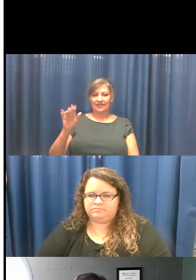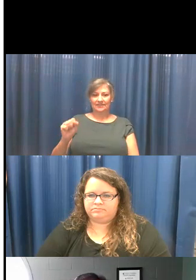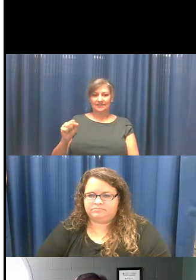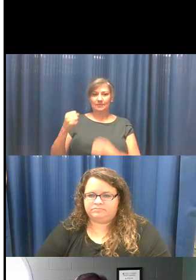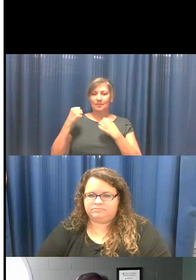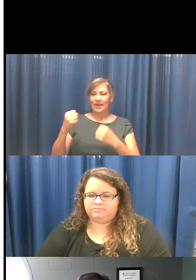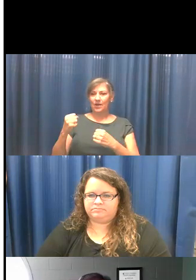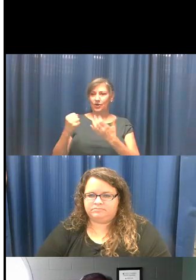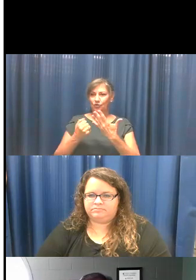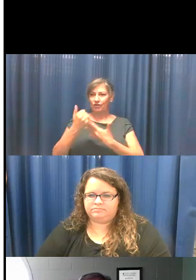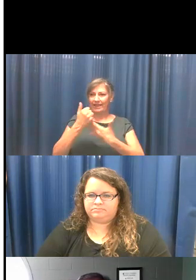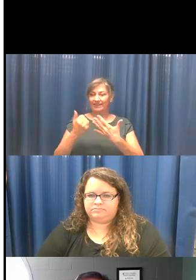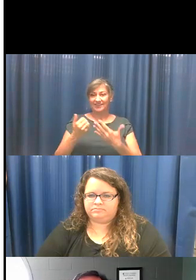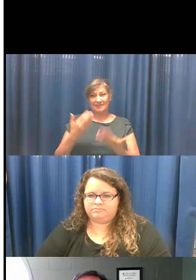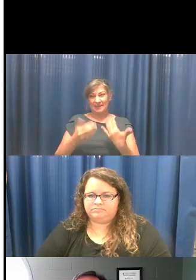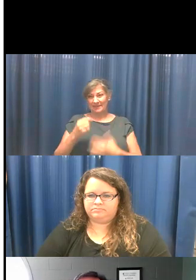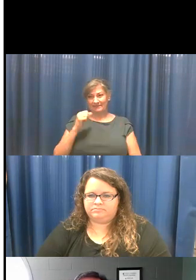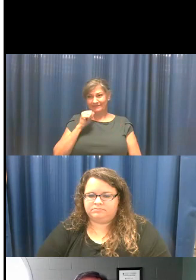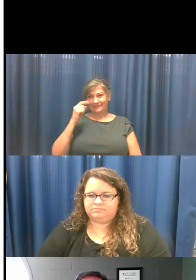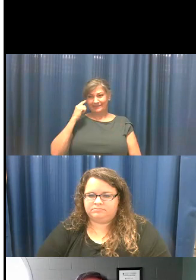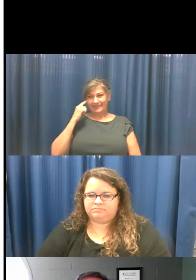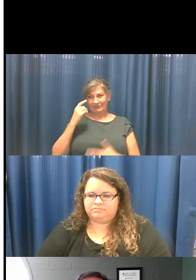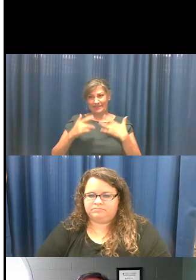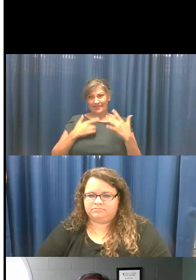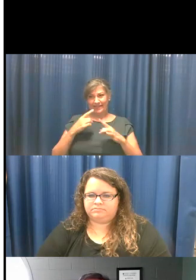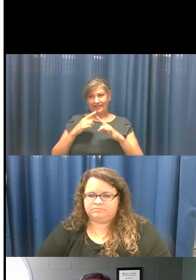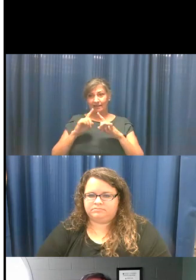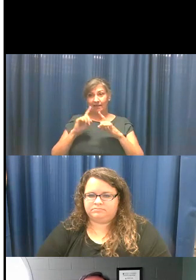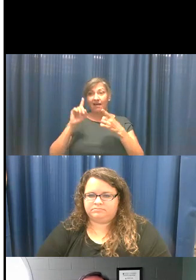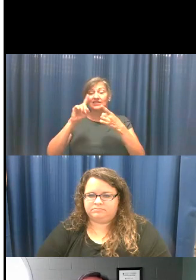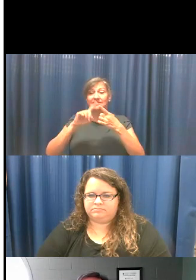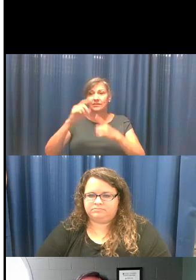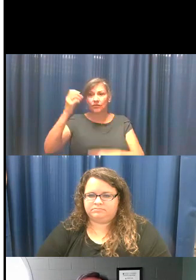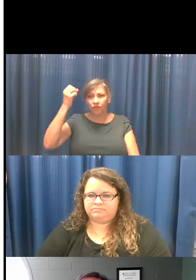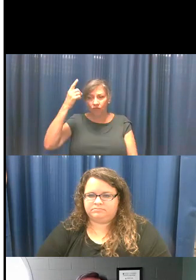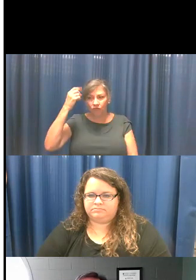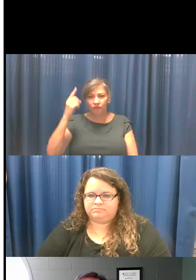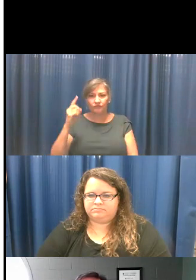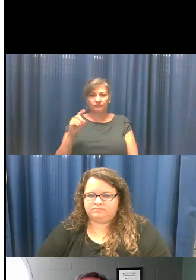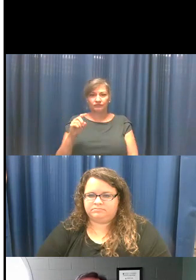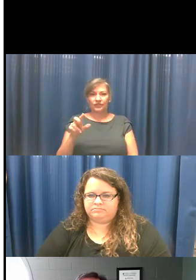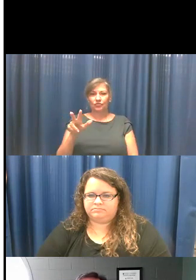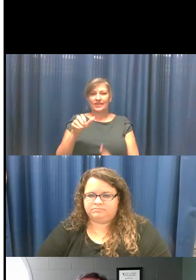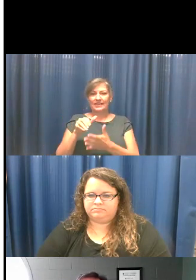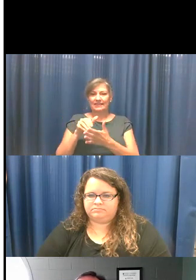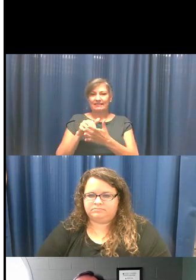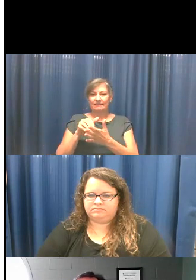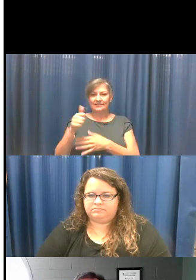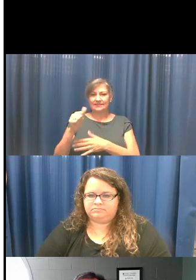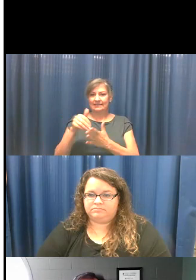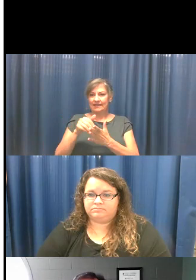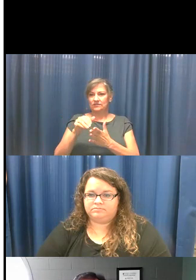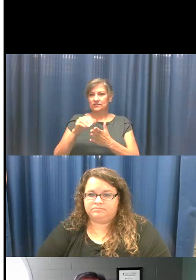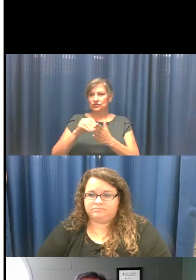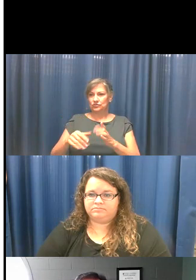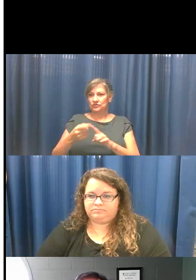that exciting to you until you realize that more than 10,000 students from more than 300 colleges and universities